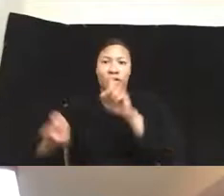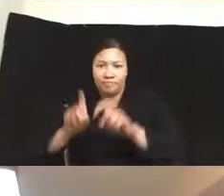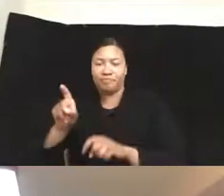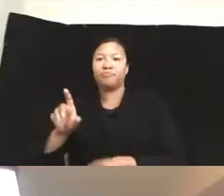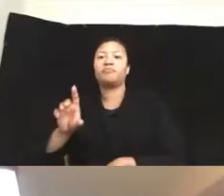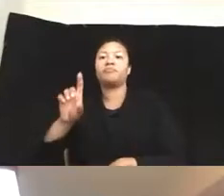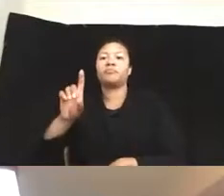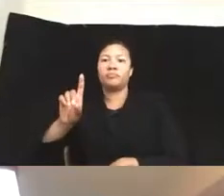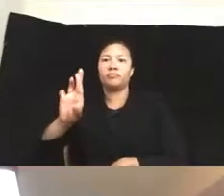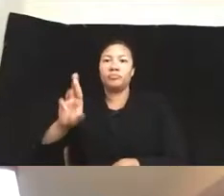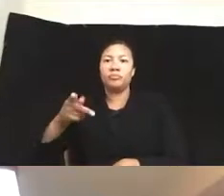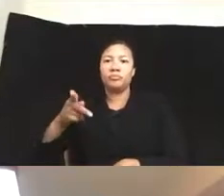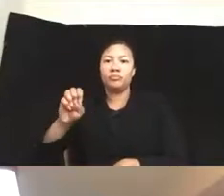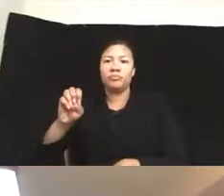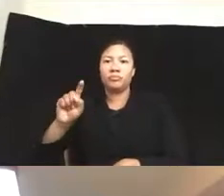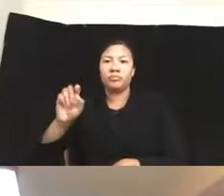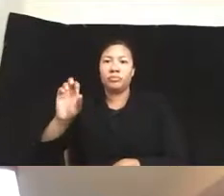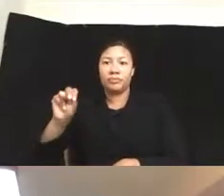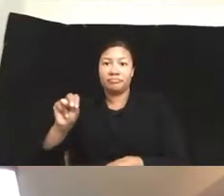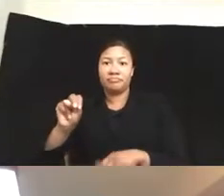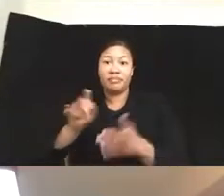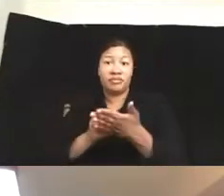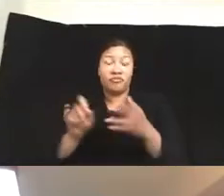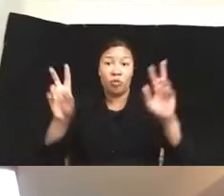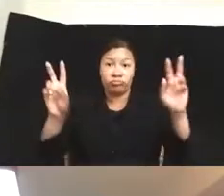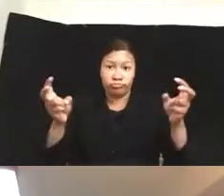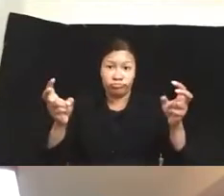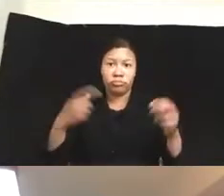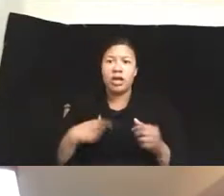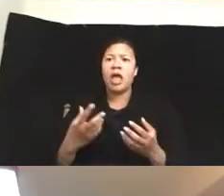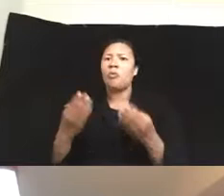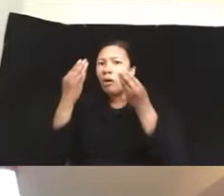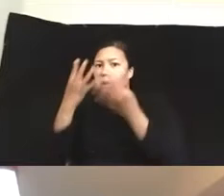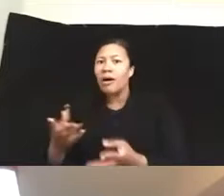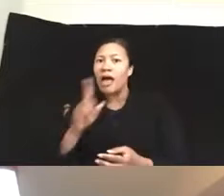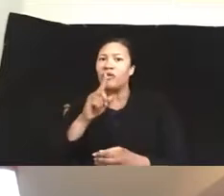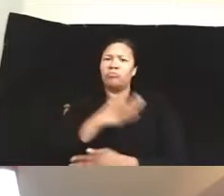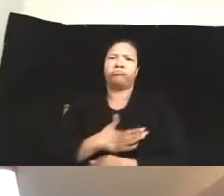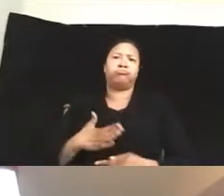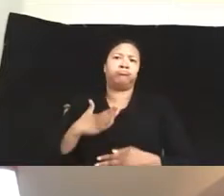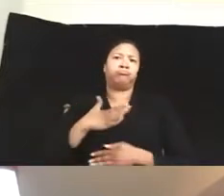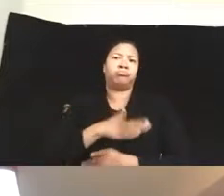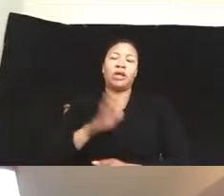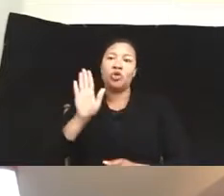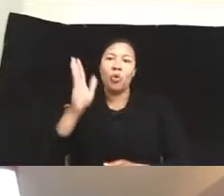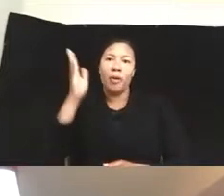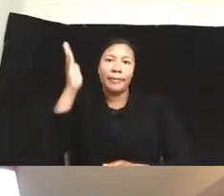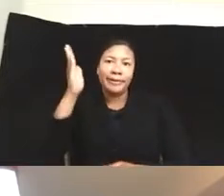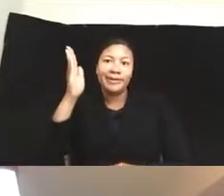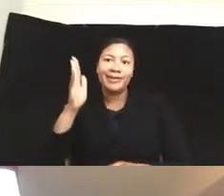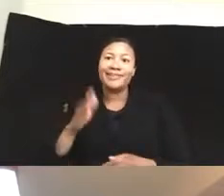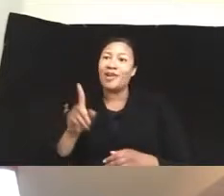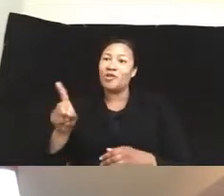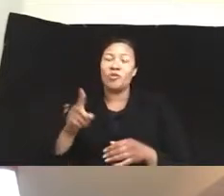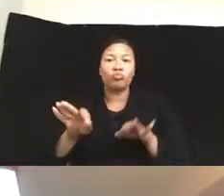Peterson writes, I just want to say, direct quote, how much I appreciate the presentation you just gave, your extraordinary articulation